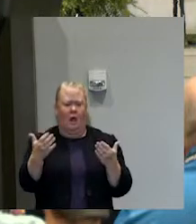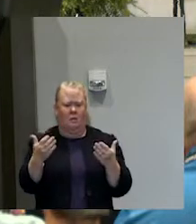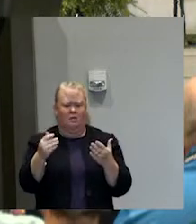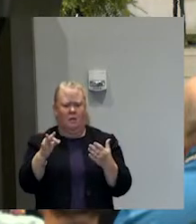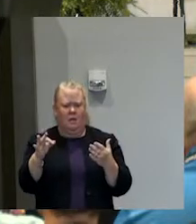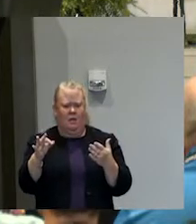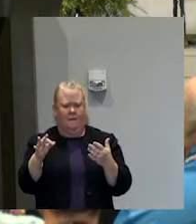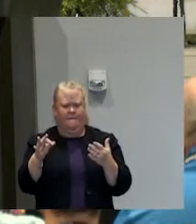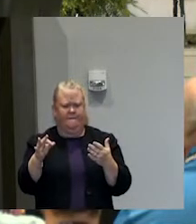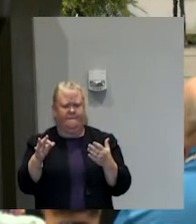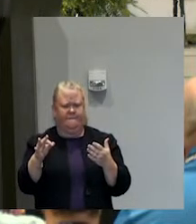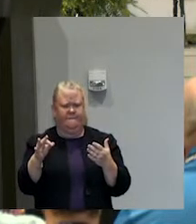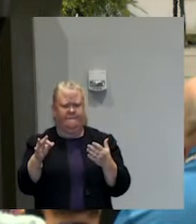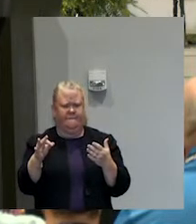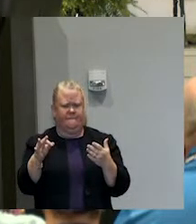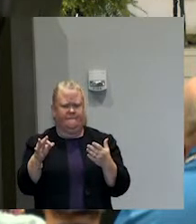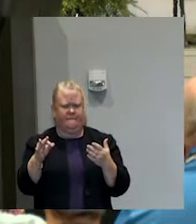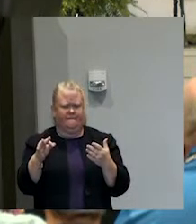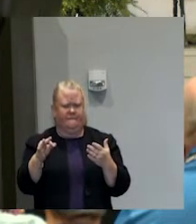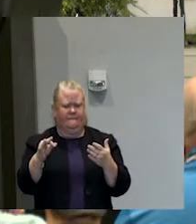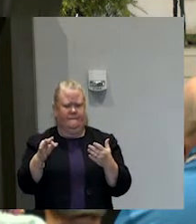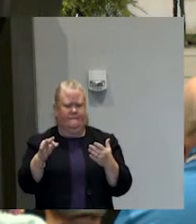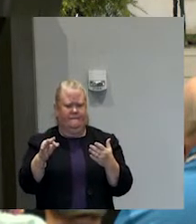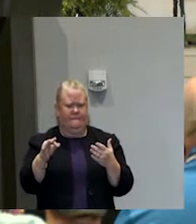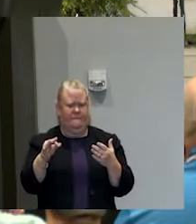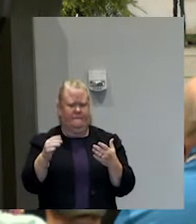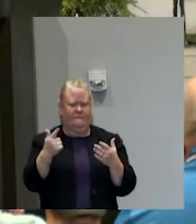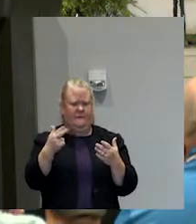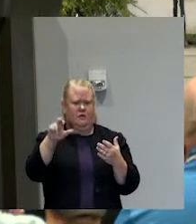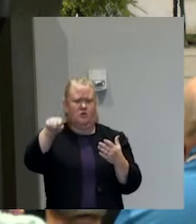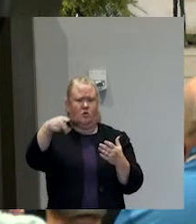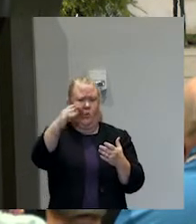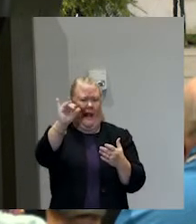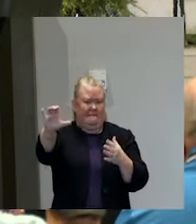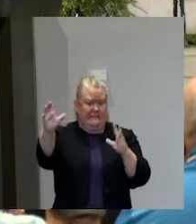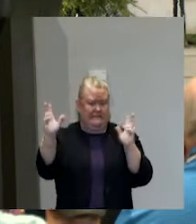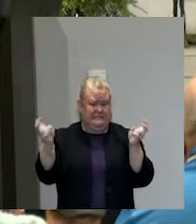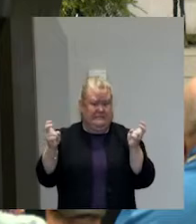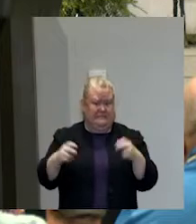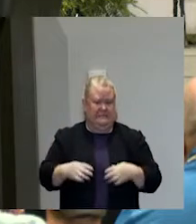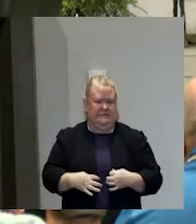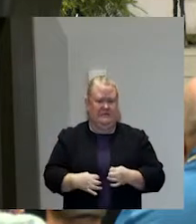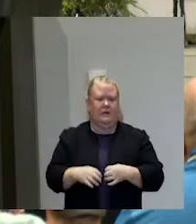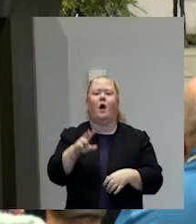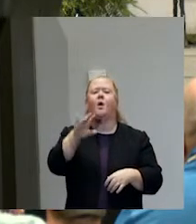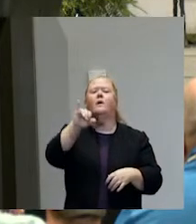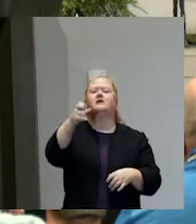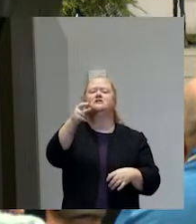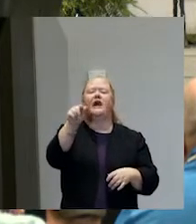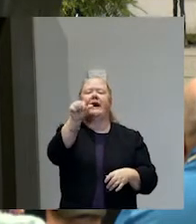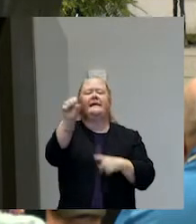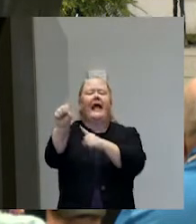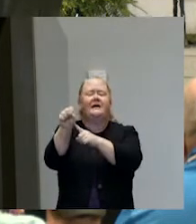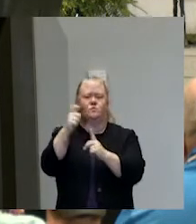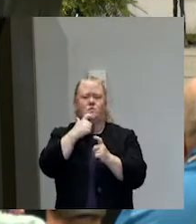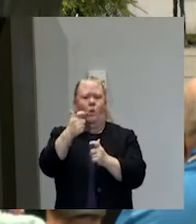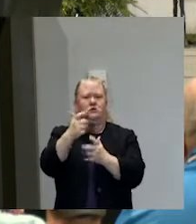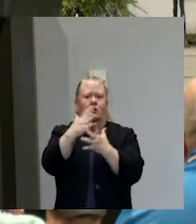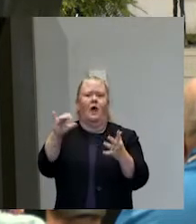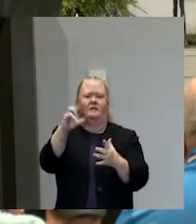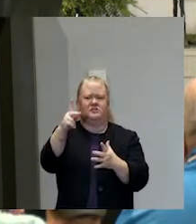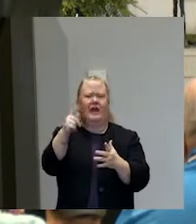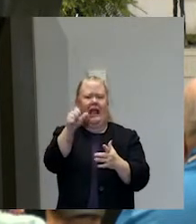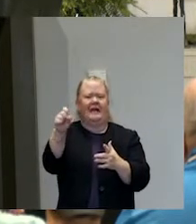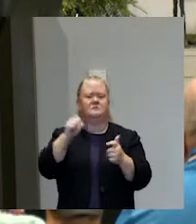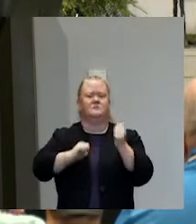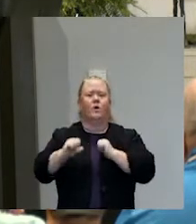And me and my brothers and my friends, it started off like us doing eating like a cinnamon challenge or trying to ride a